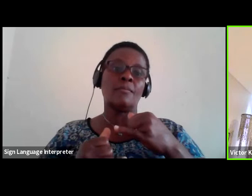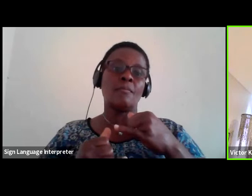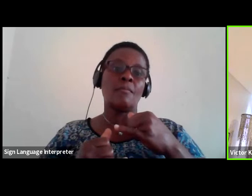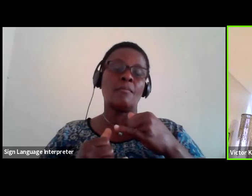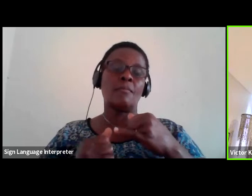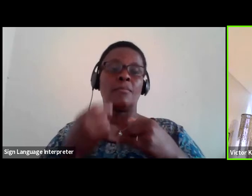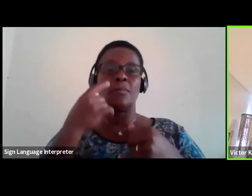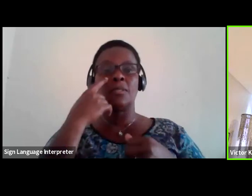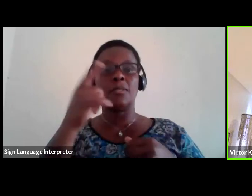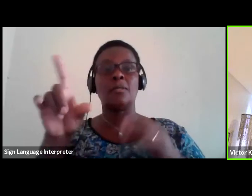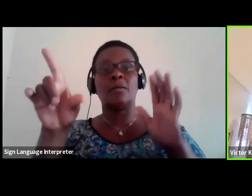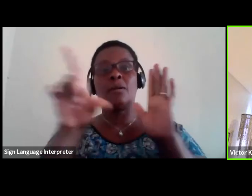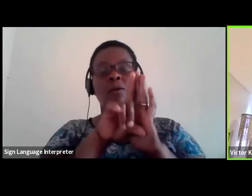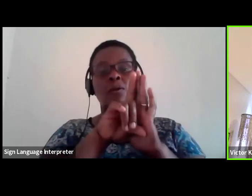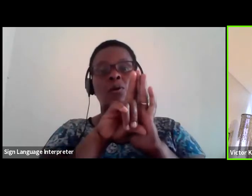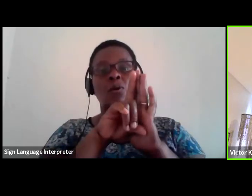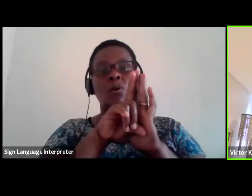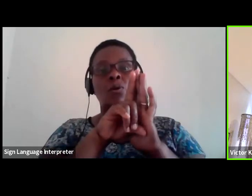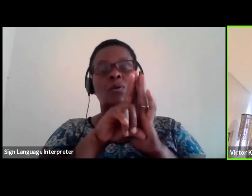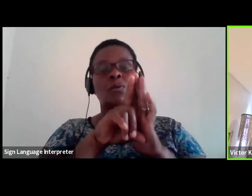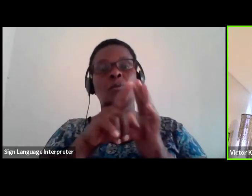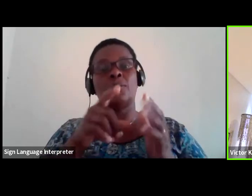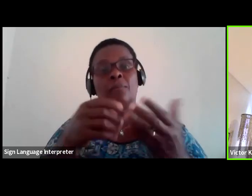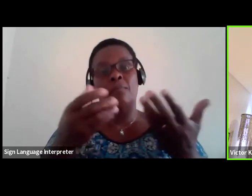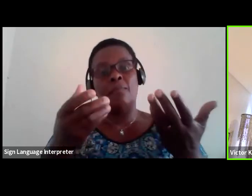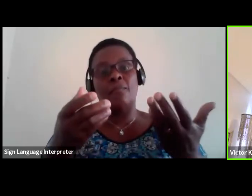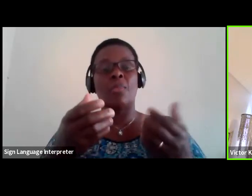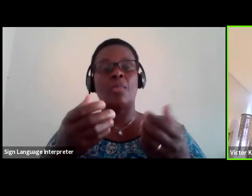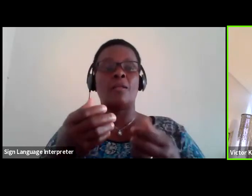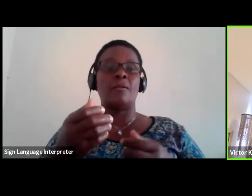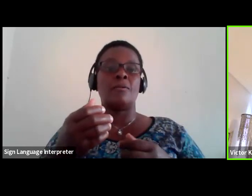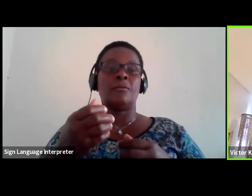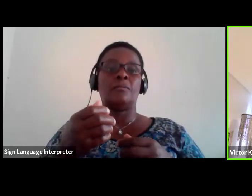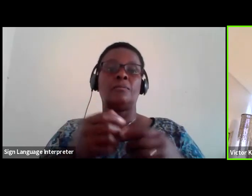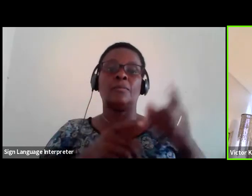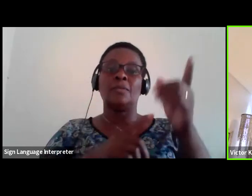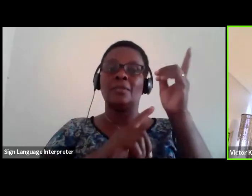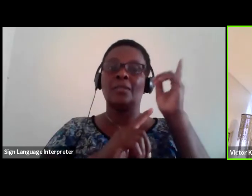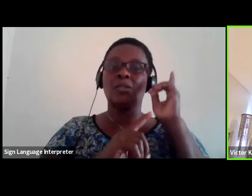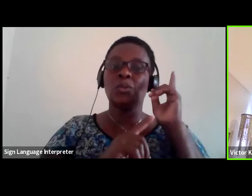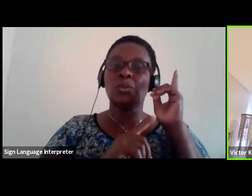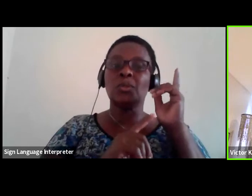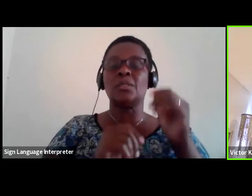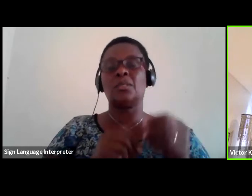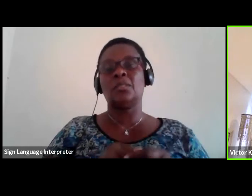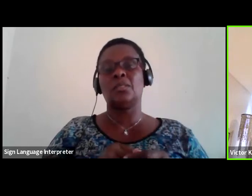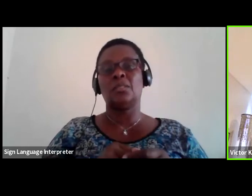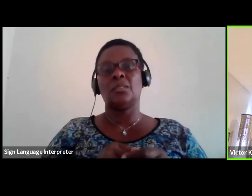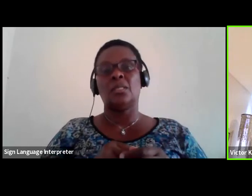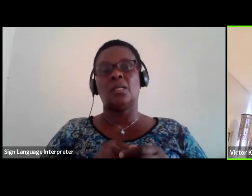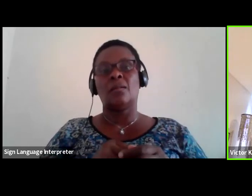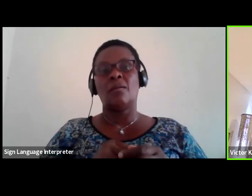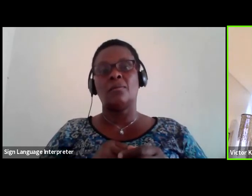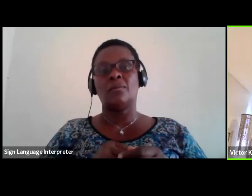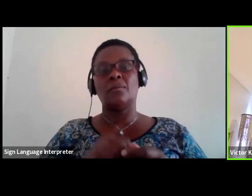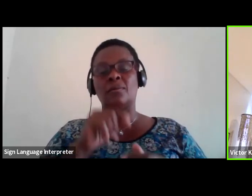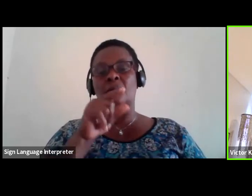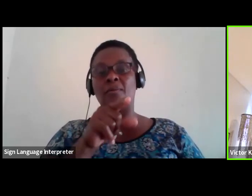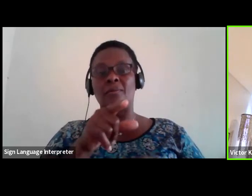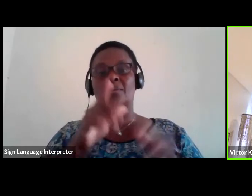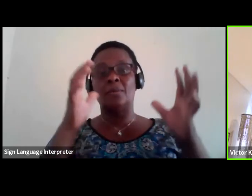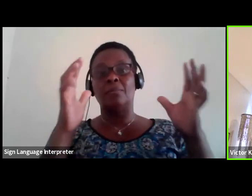laws that grant enforcement agencies, basically state security agencies, very broad search and seizure